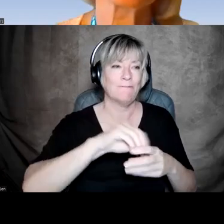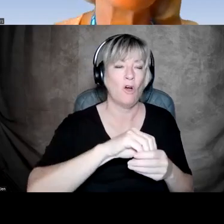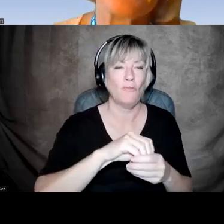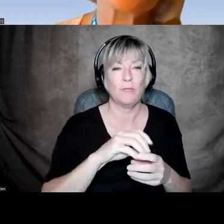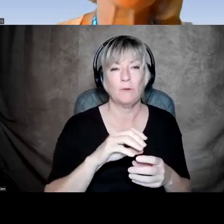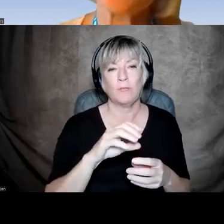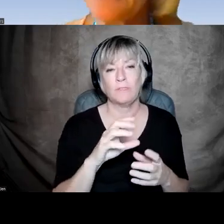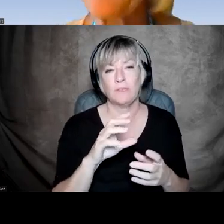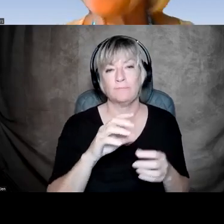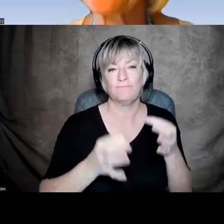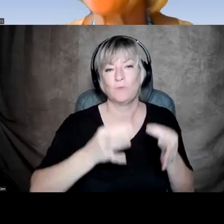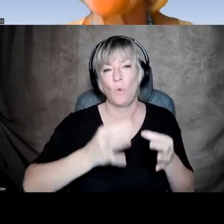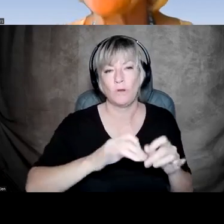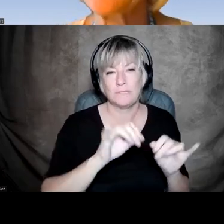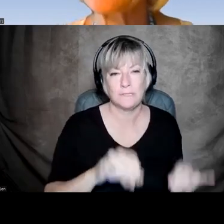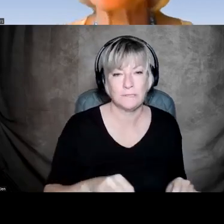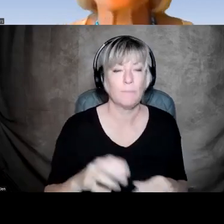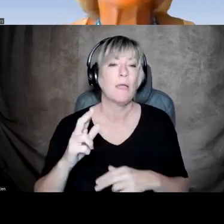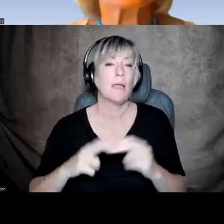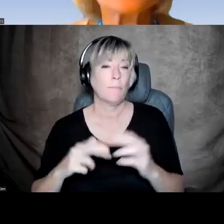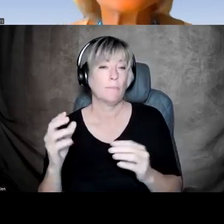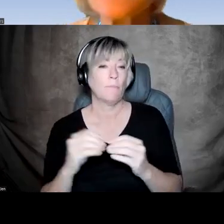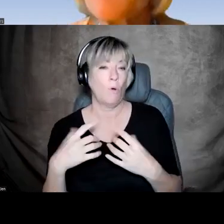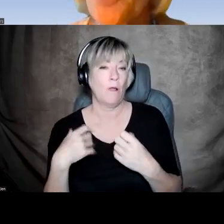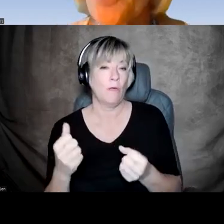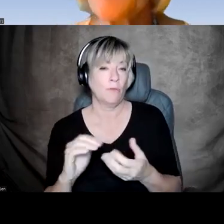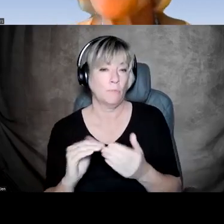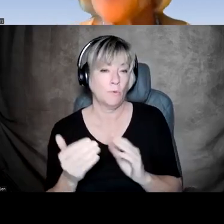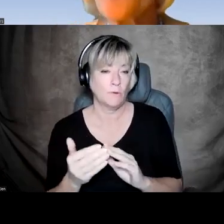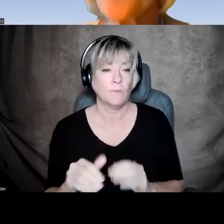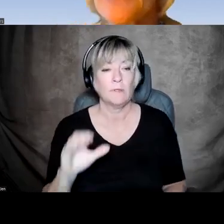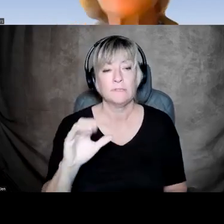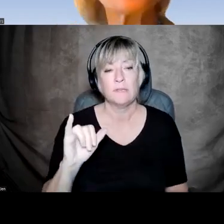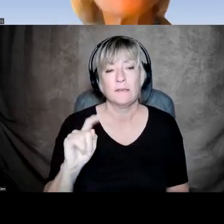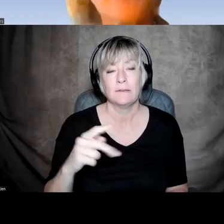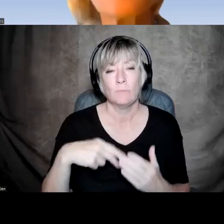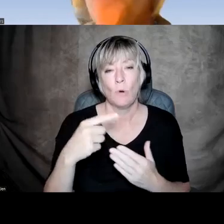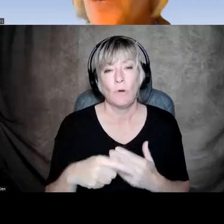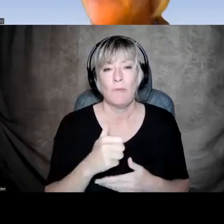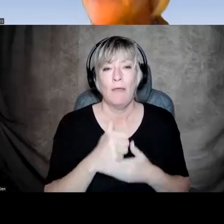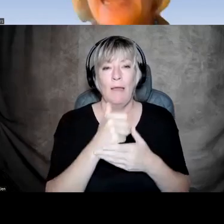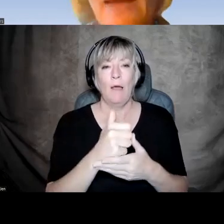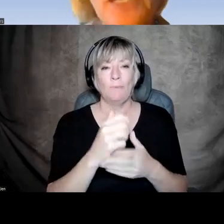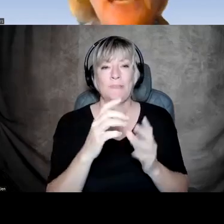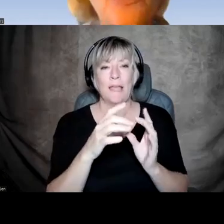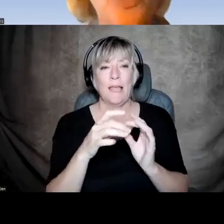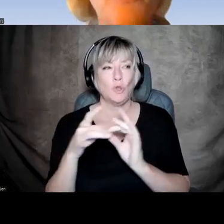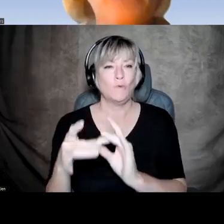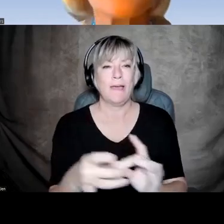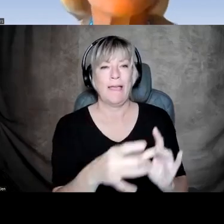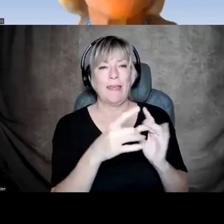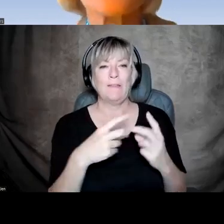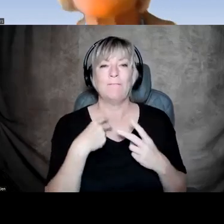system, and building healthier communities. CIT programs help create a united voice to advocate to